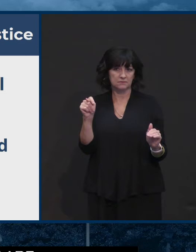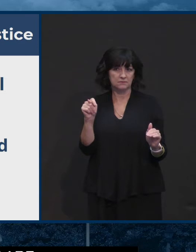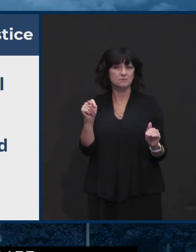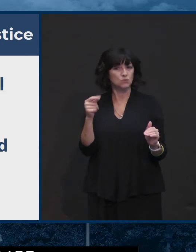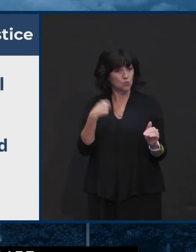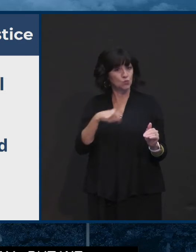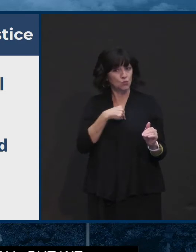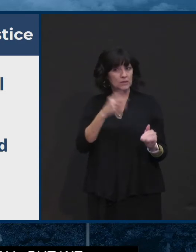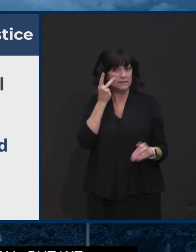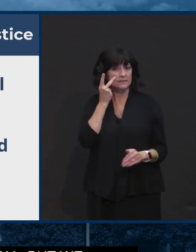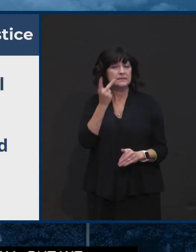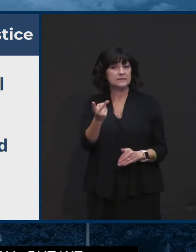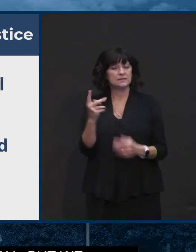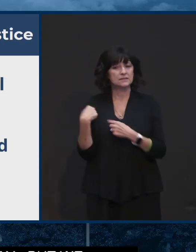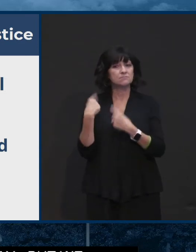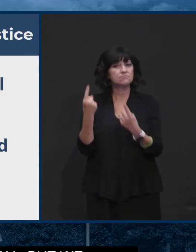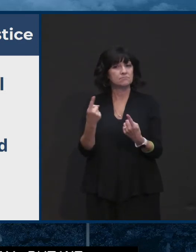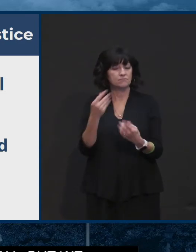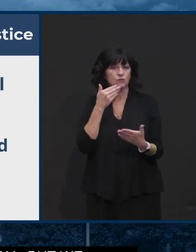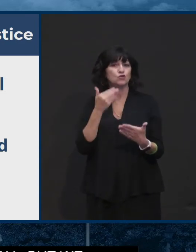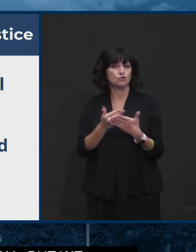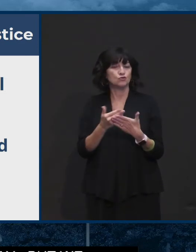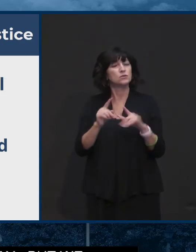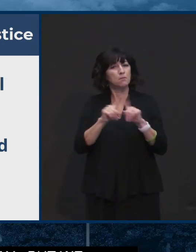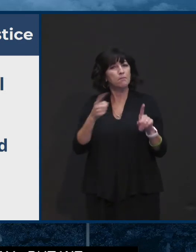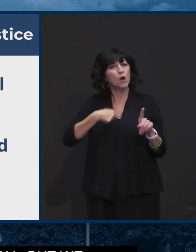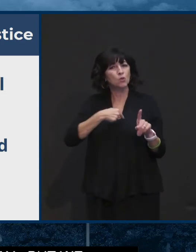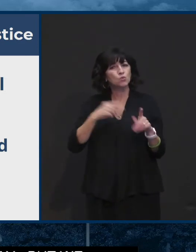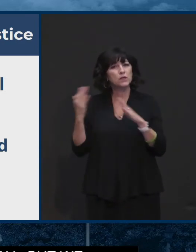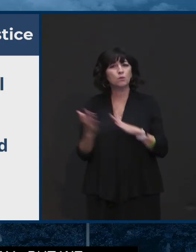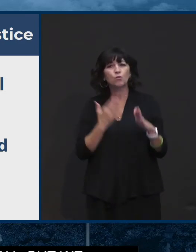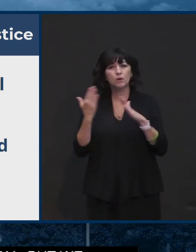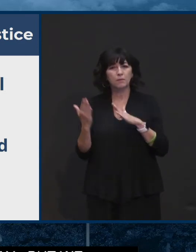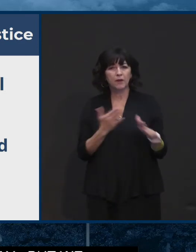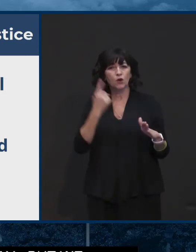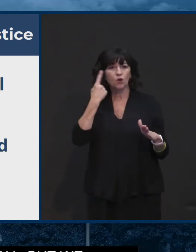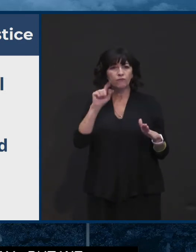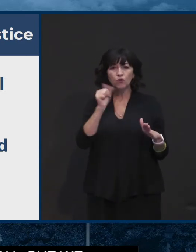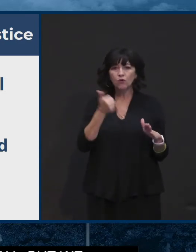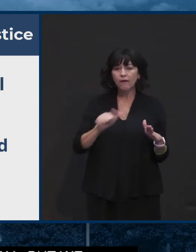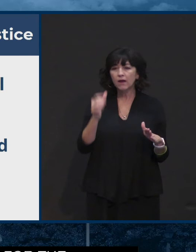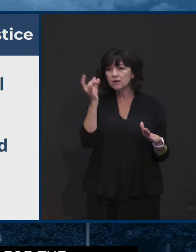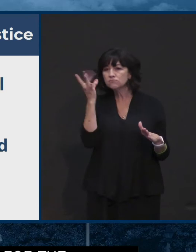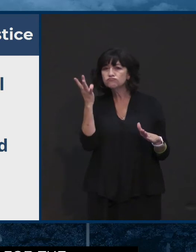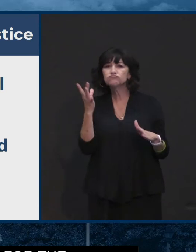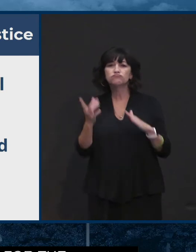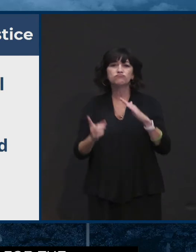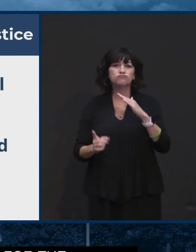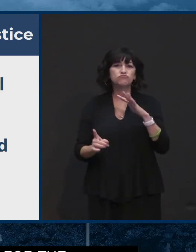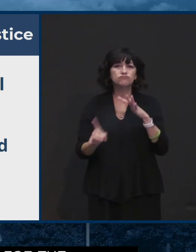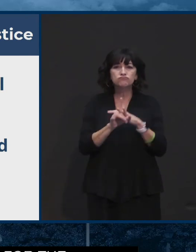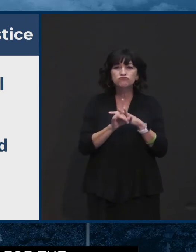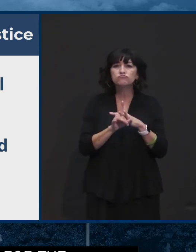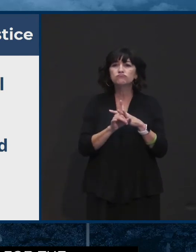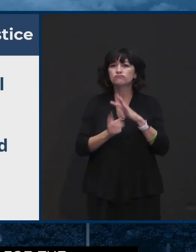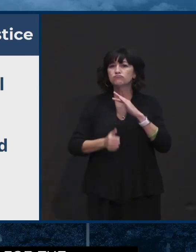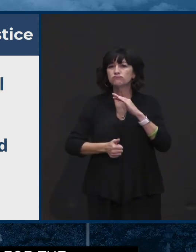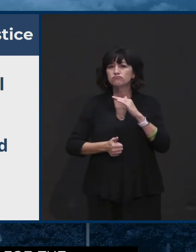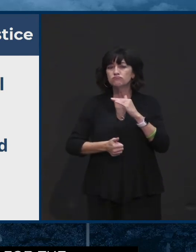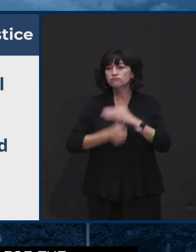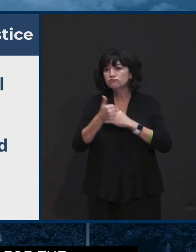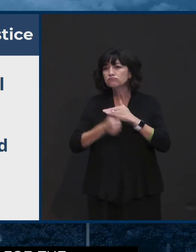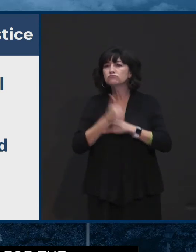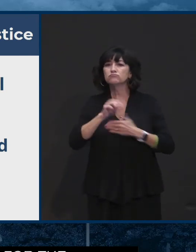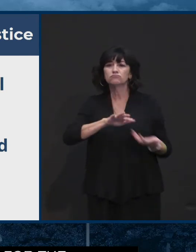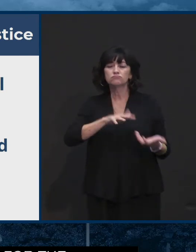past, preparing for the worst. Right now, our priority is ensuring that you know your rights